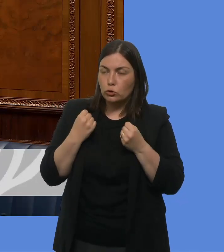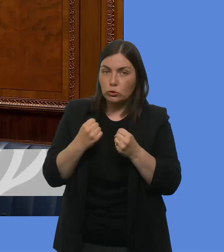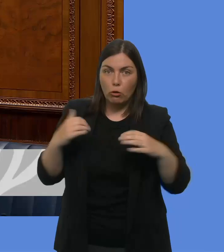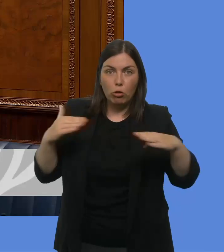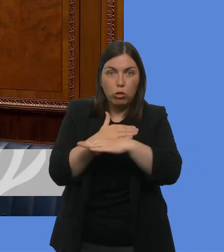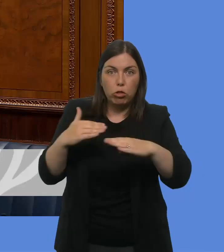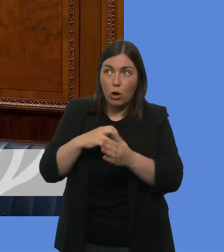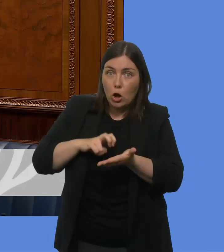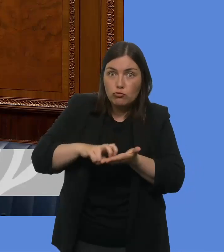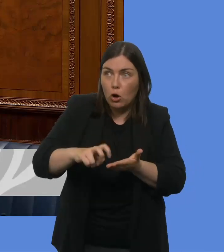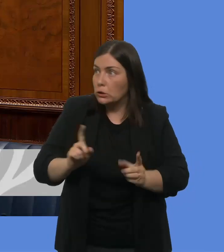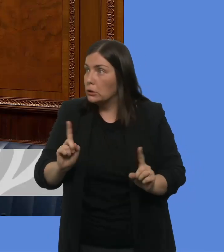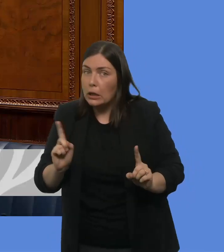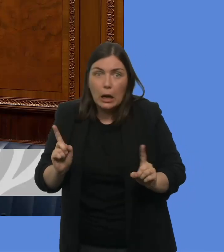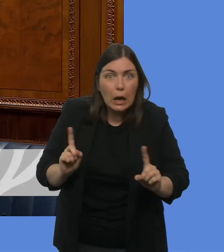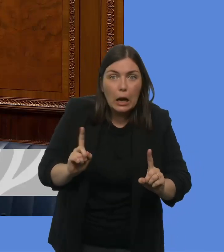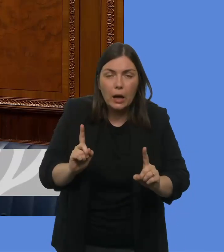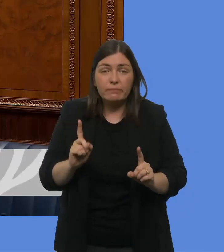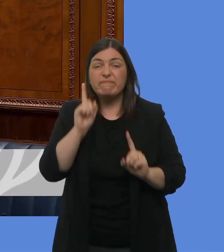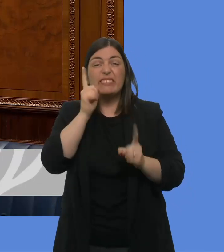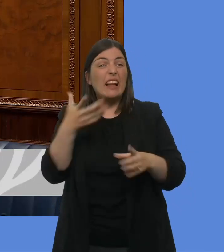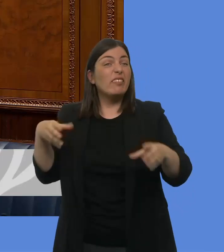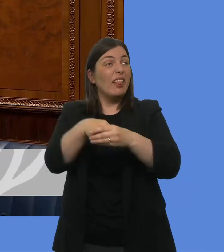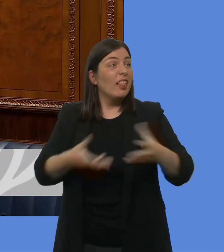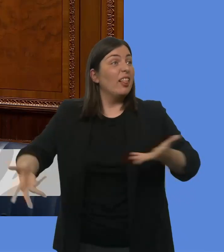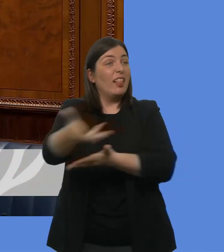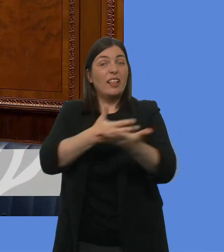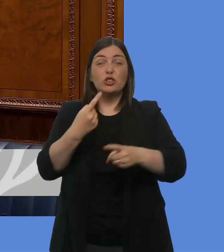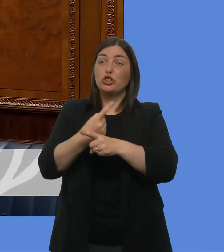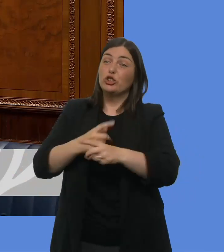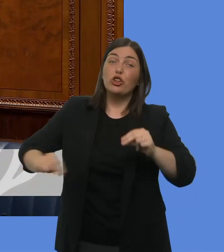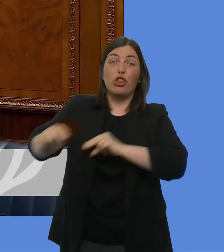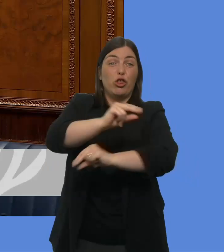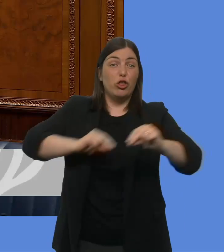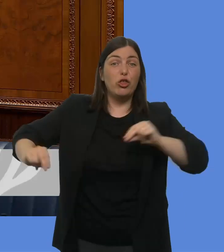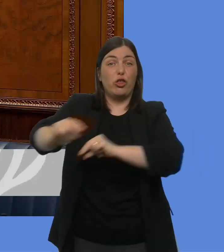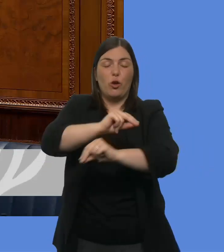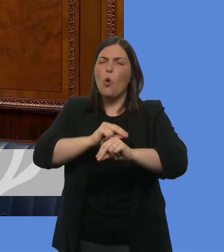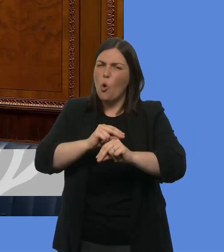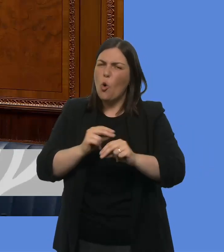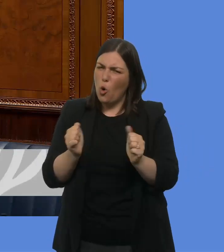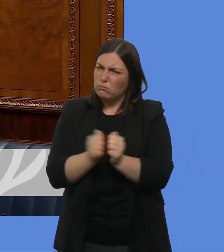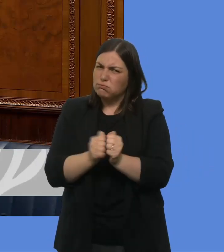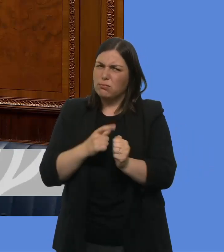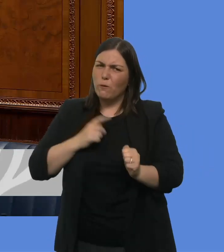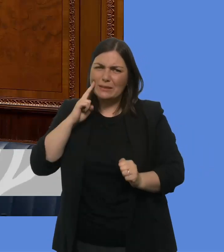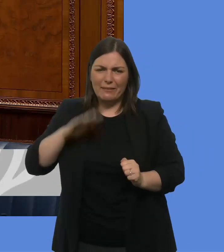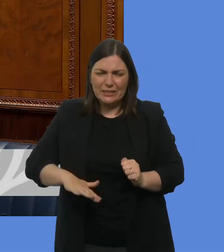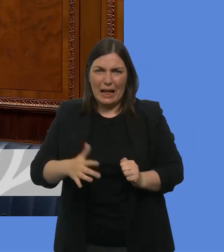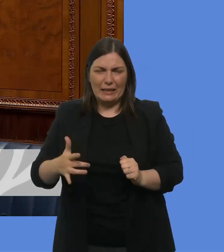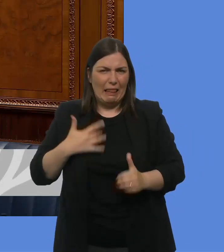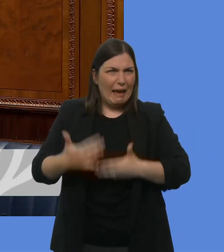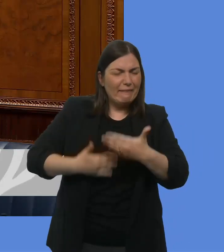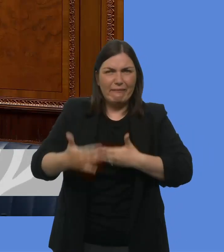conversation, means navigating life with a profound and permanent barrier. Yet with the right support and